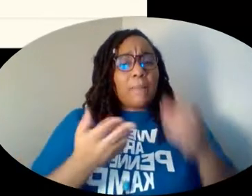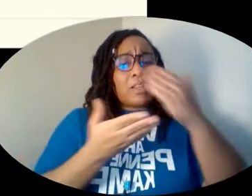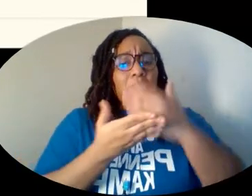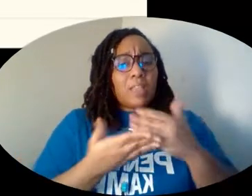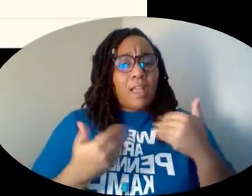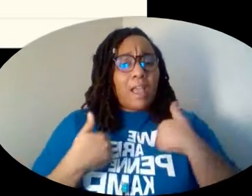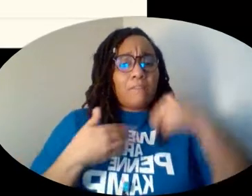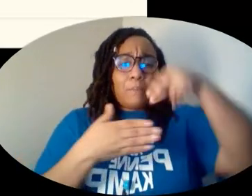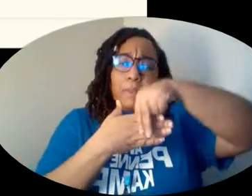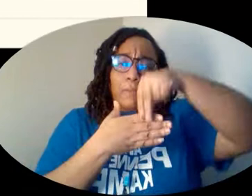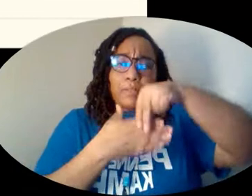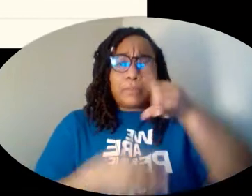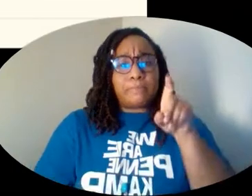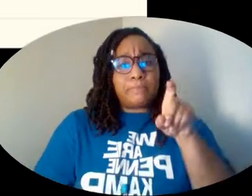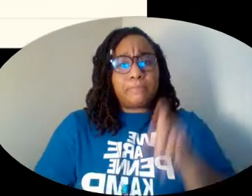have paper clips?